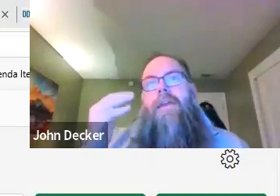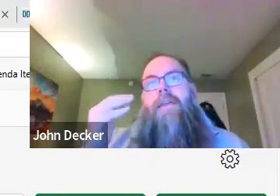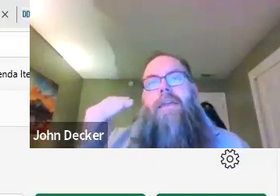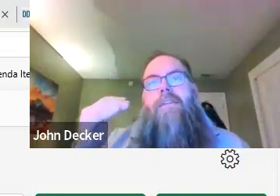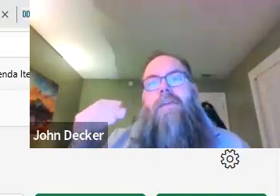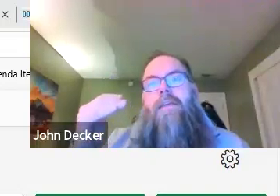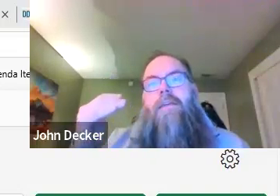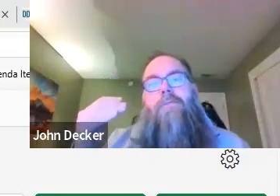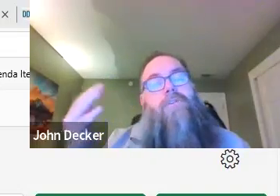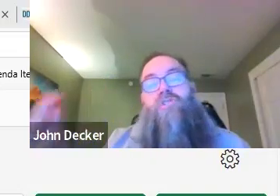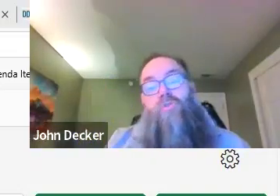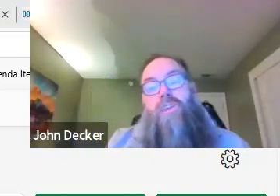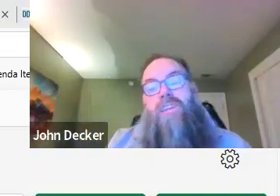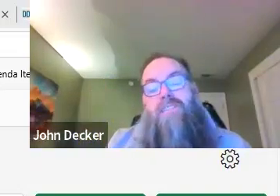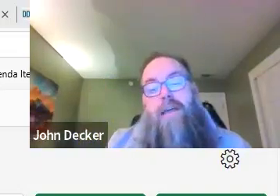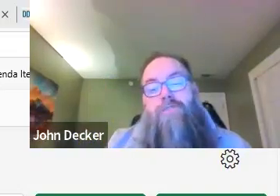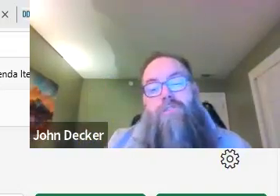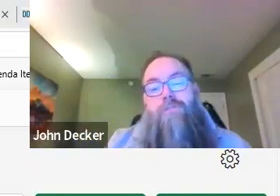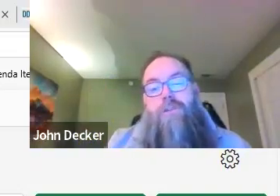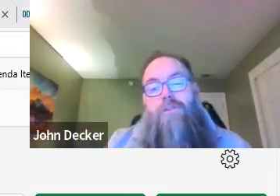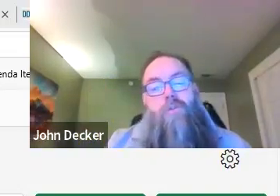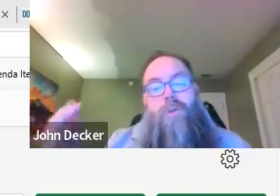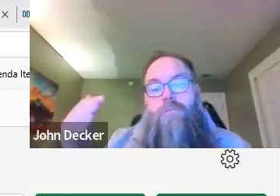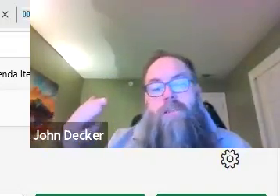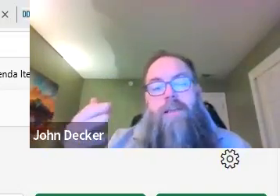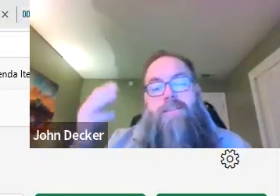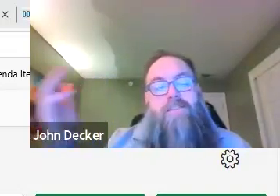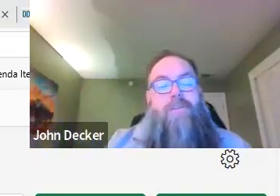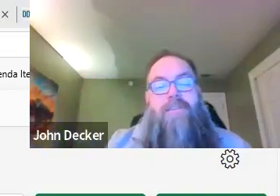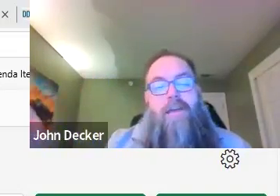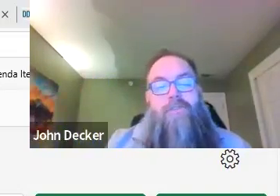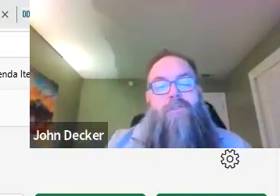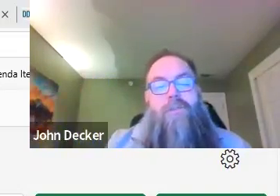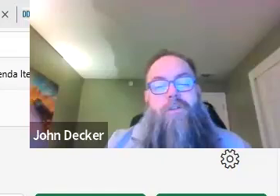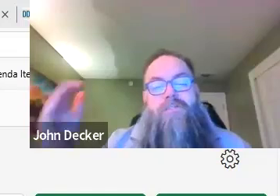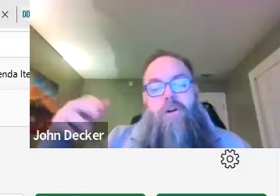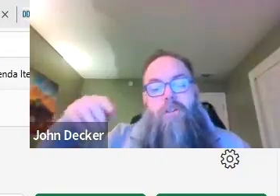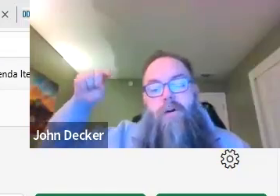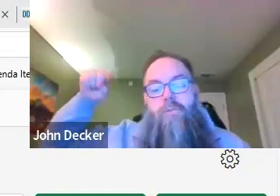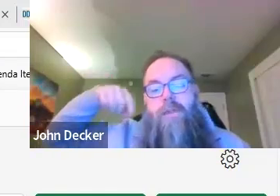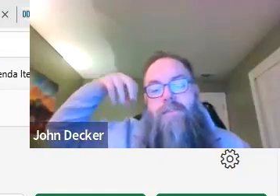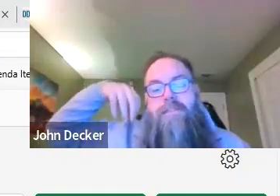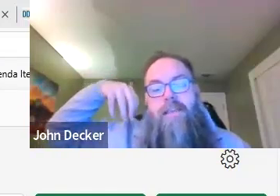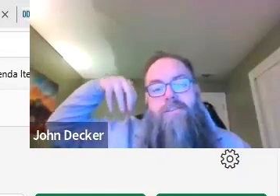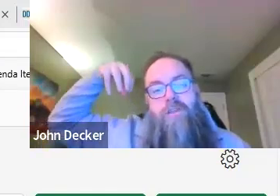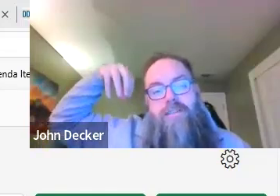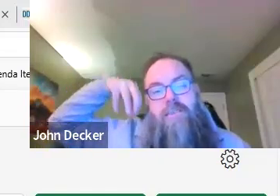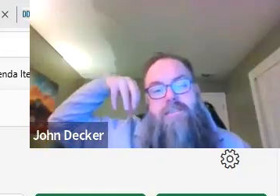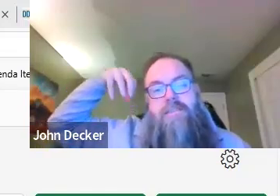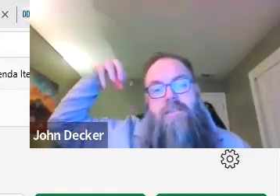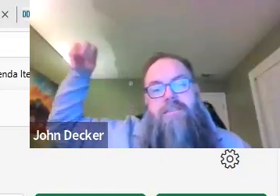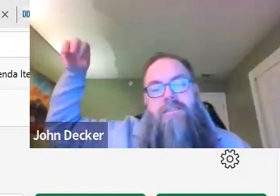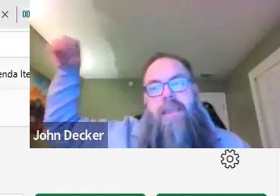that. Again, it can be 2 weeks after you're vendored, or it could be like 6 weeks after you're vendored. It's all about when the